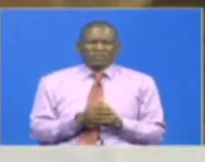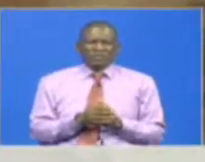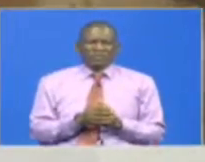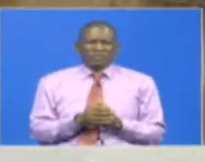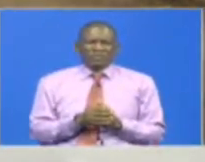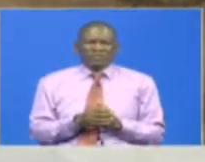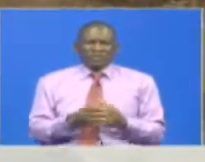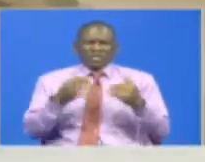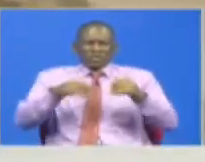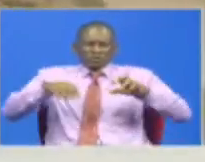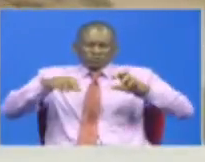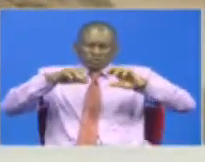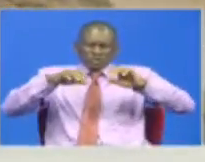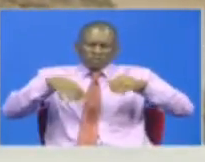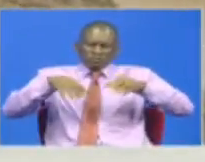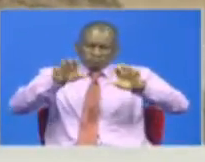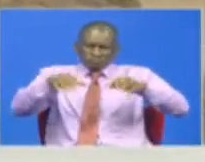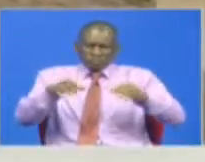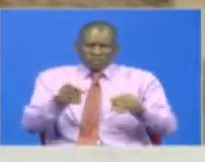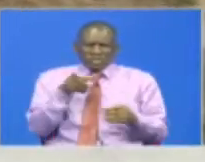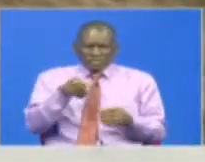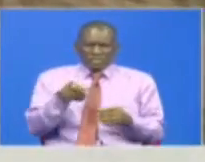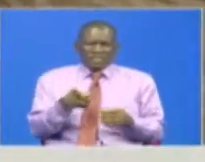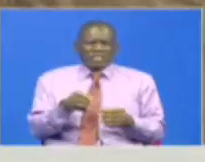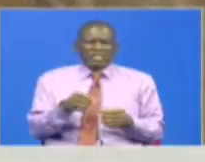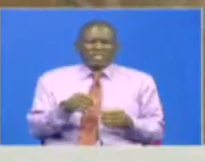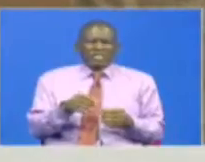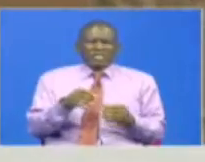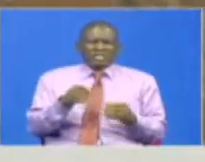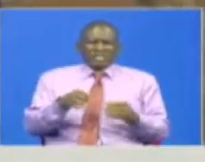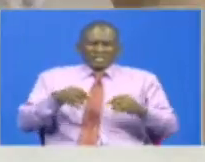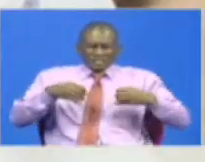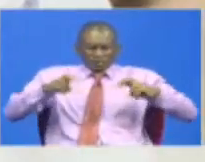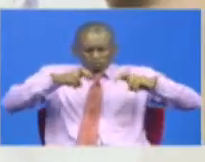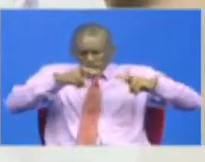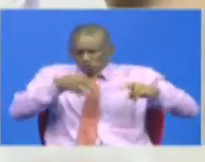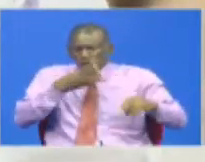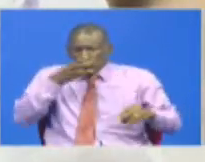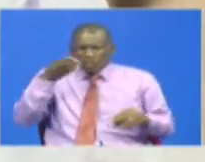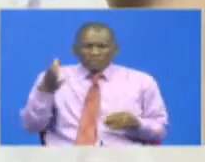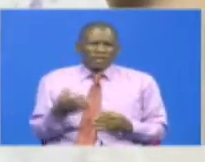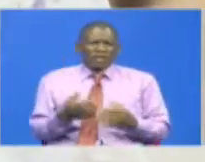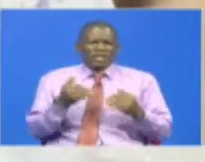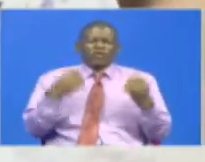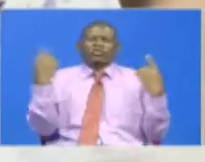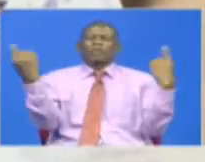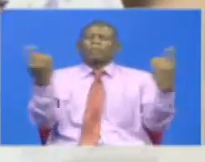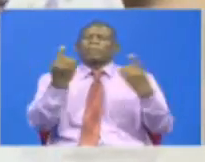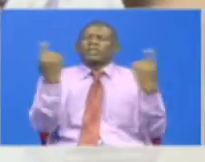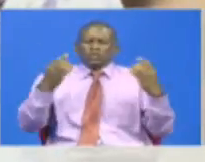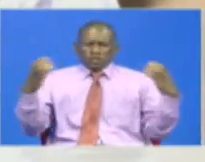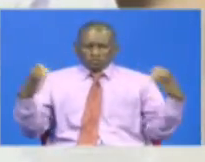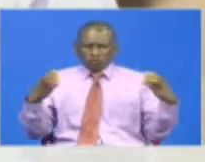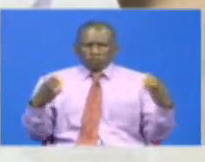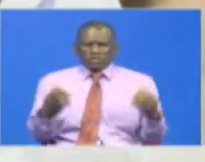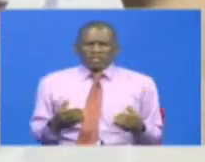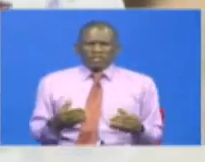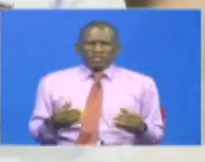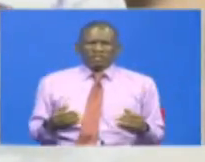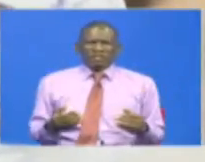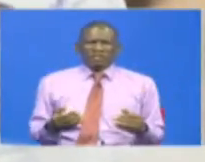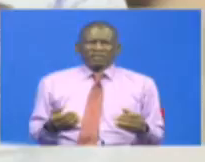is digging up fluid treasures hidden under the dry soil. To the pastoralist community, they are in